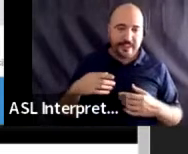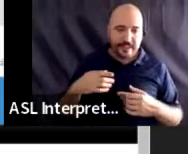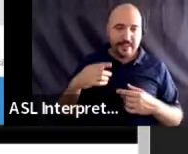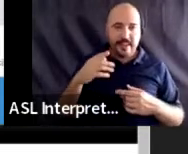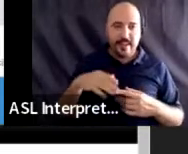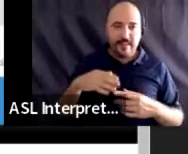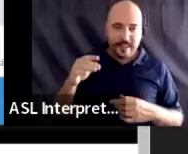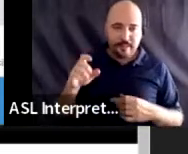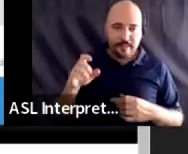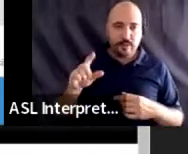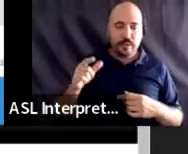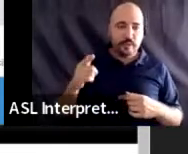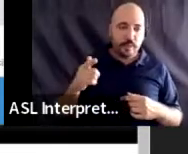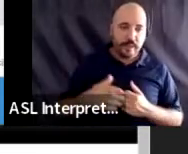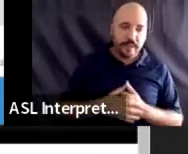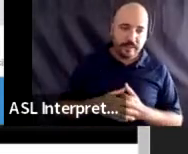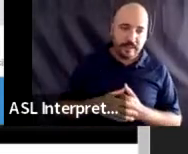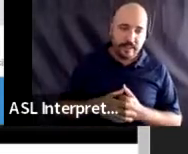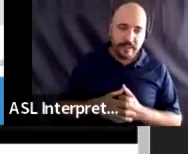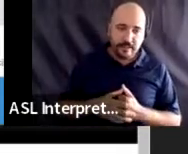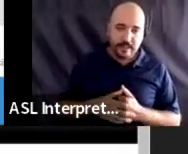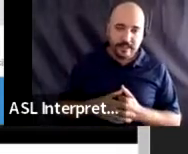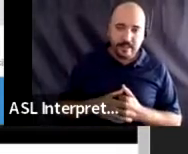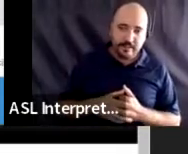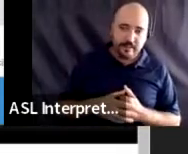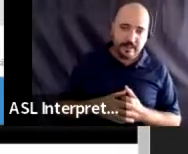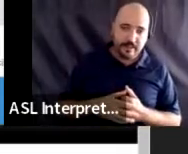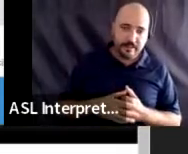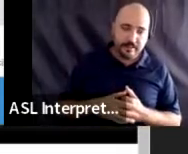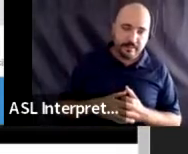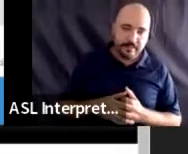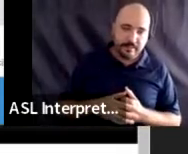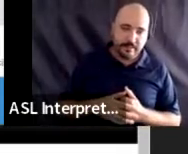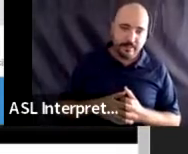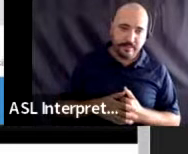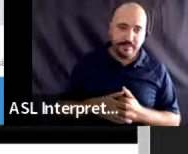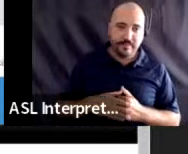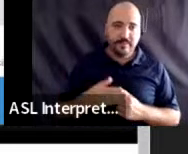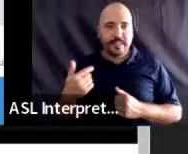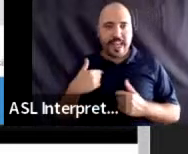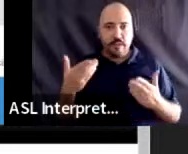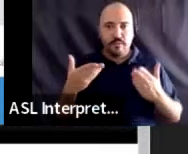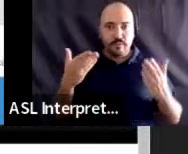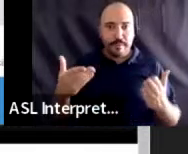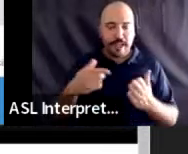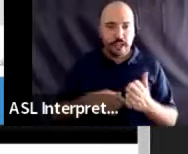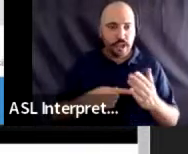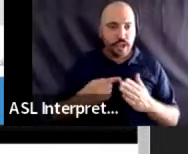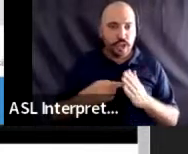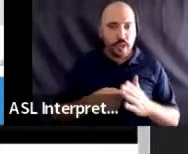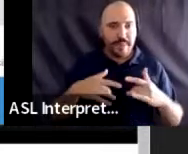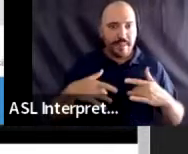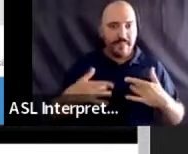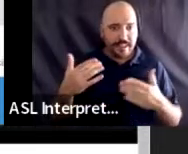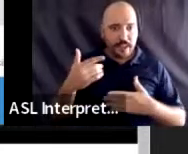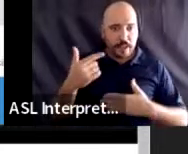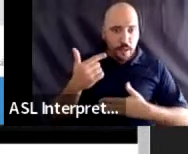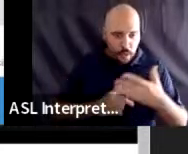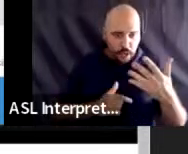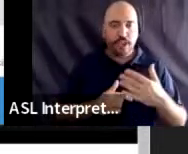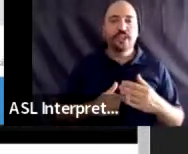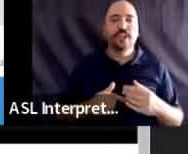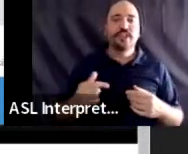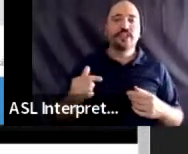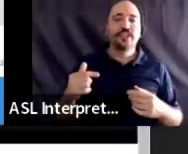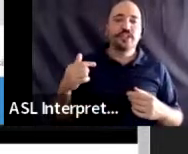Right. So the thing that I would recommend here is it's showing the events in order. So if I do go to the